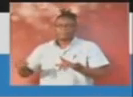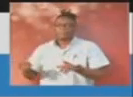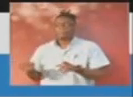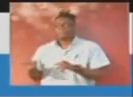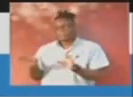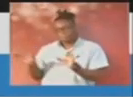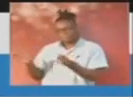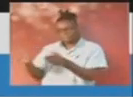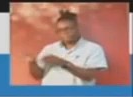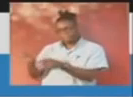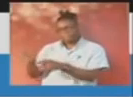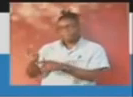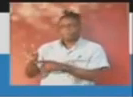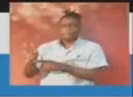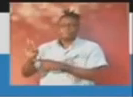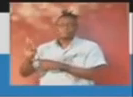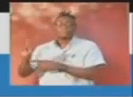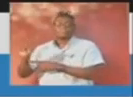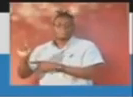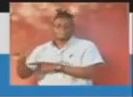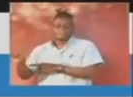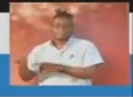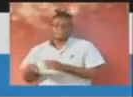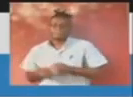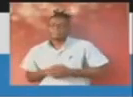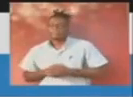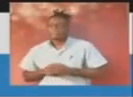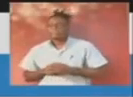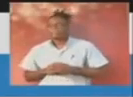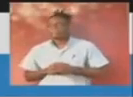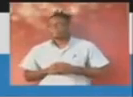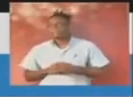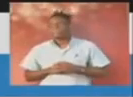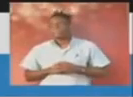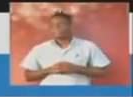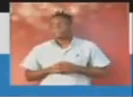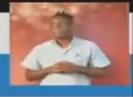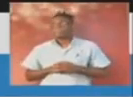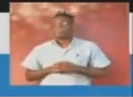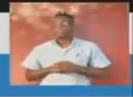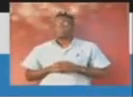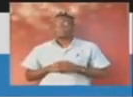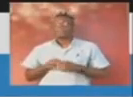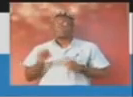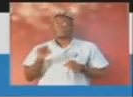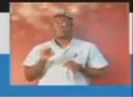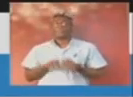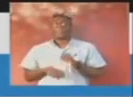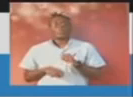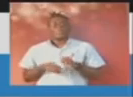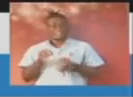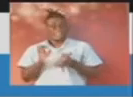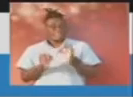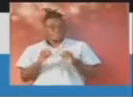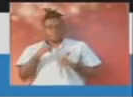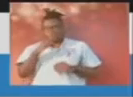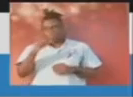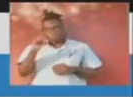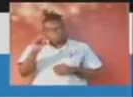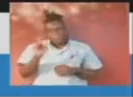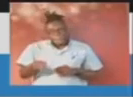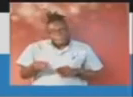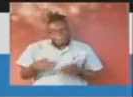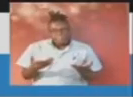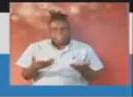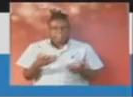So basically, it is supposed to be a relief valve for the major hospitals that are in the current system right now. Next